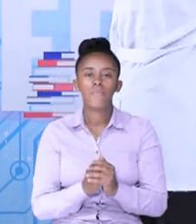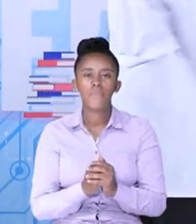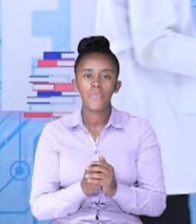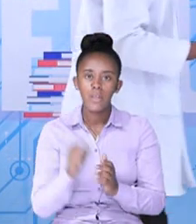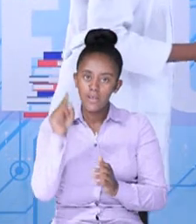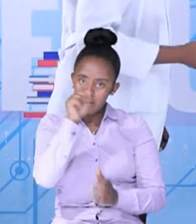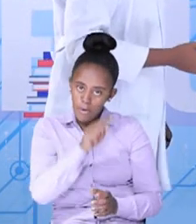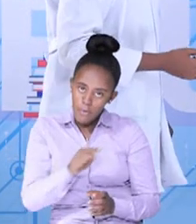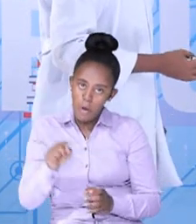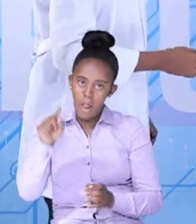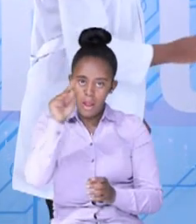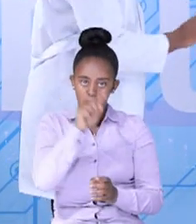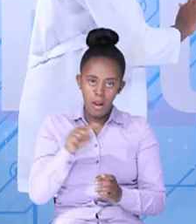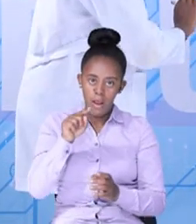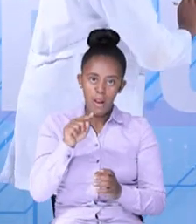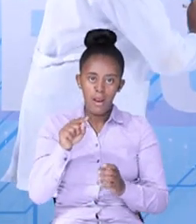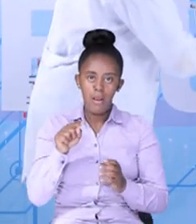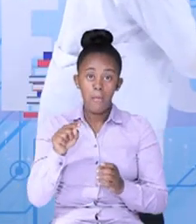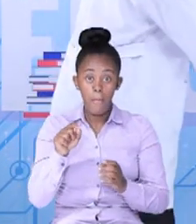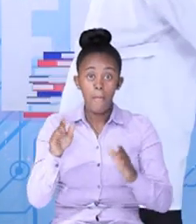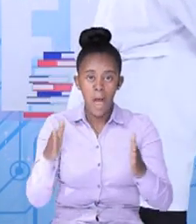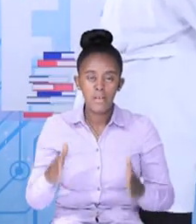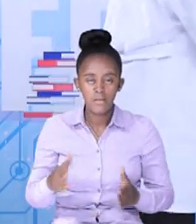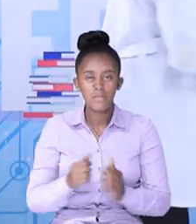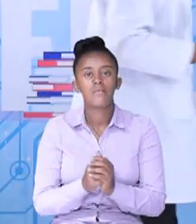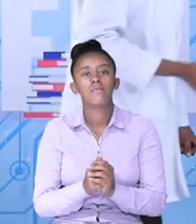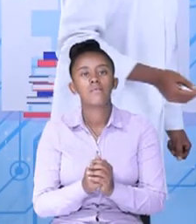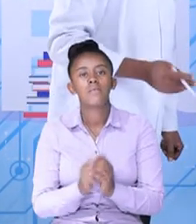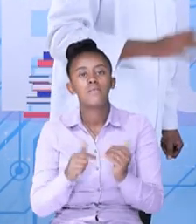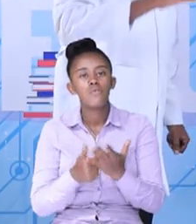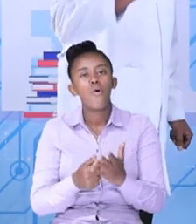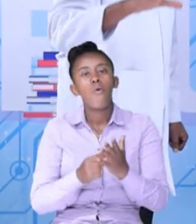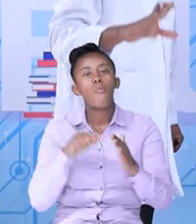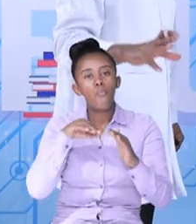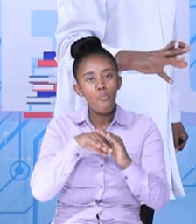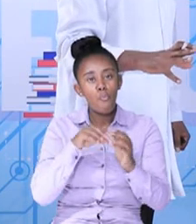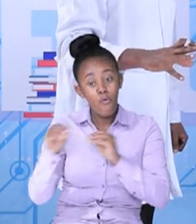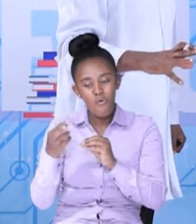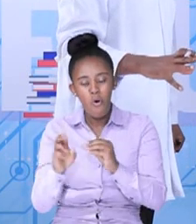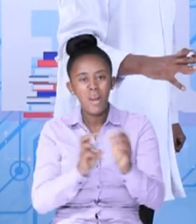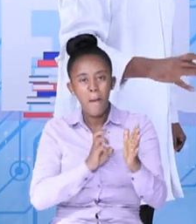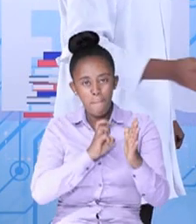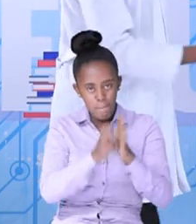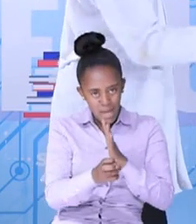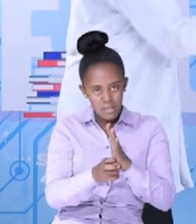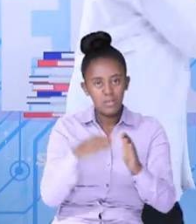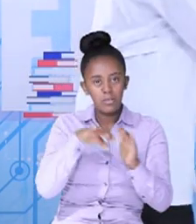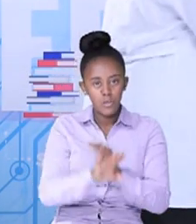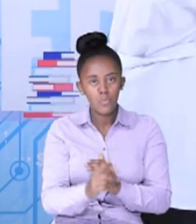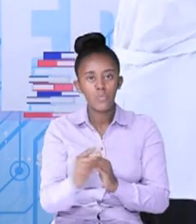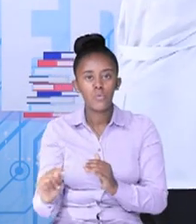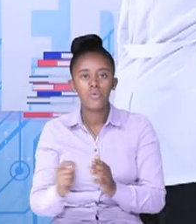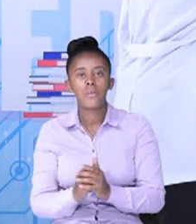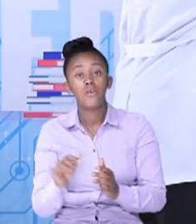circular path. So therefore, whenever a charged particle is moving and immersed into a uniform magnetic field, the